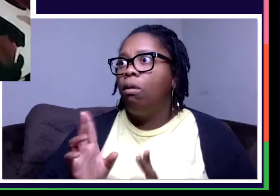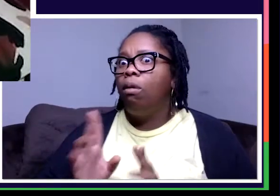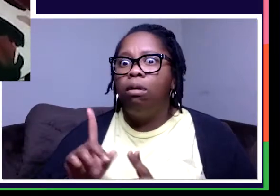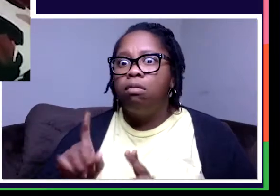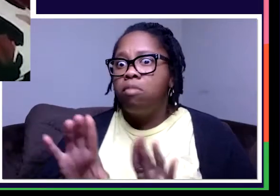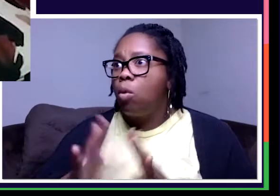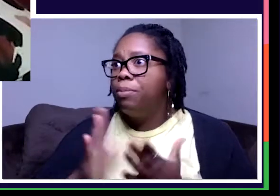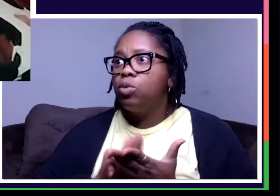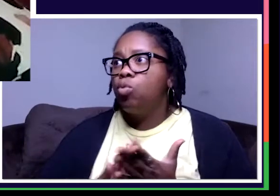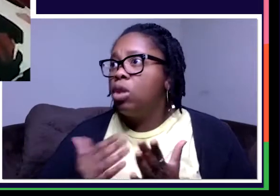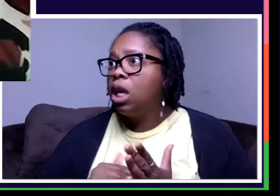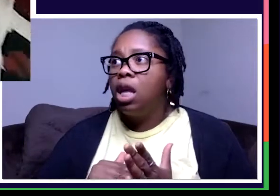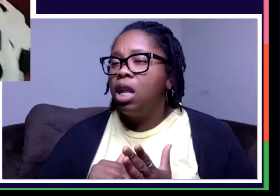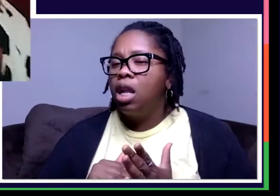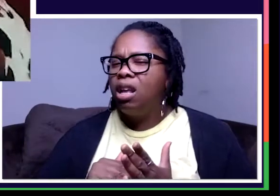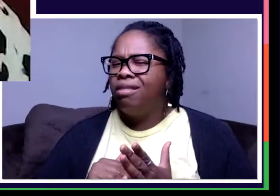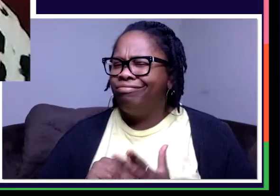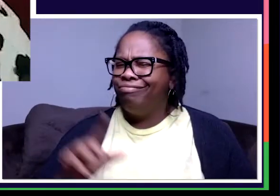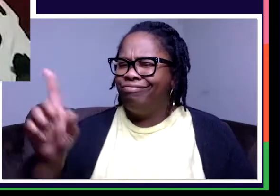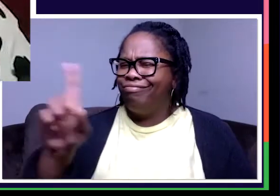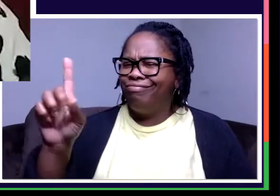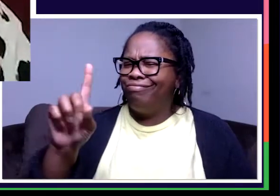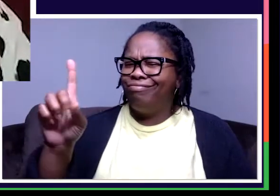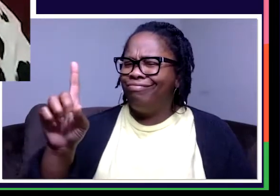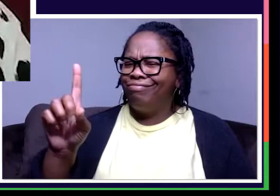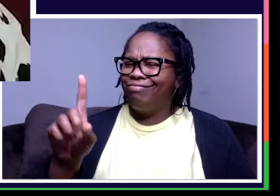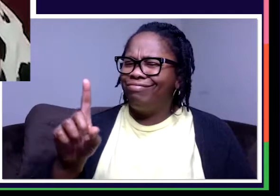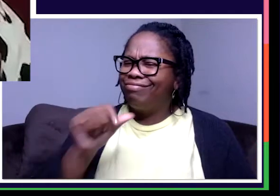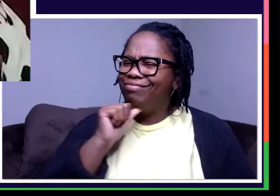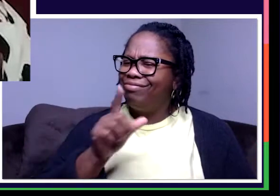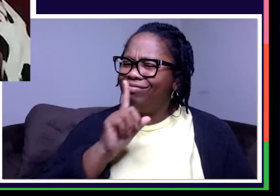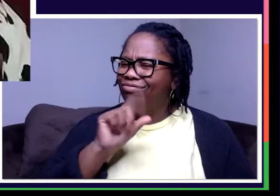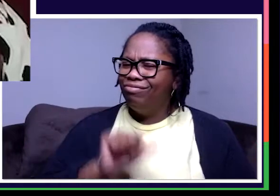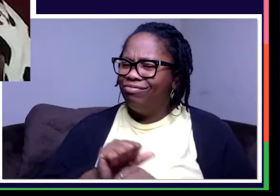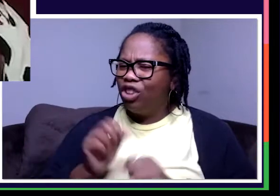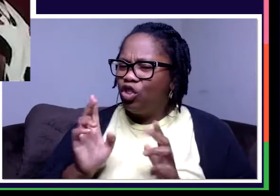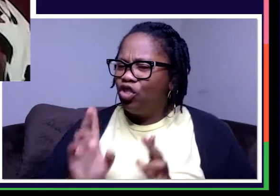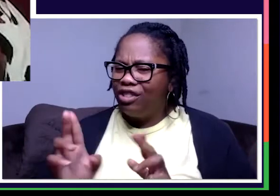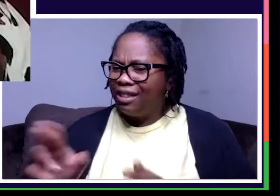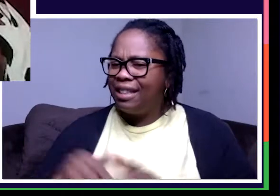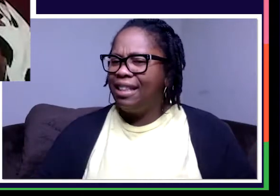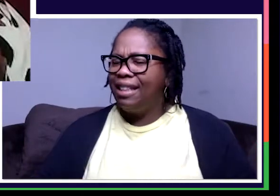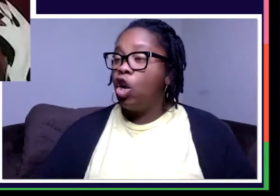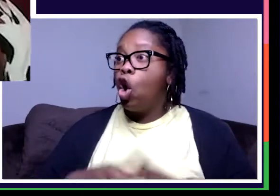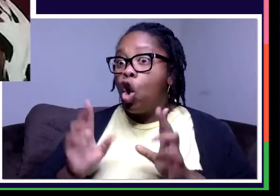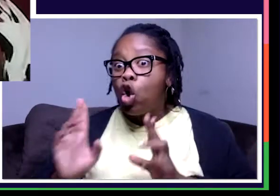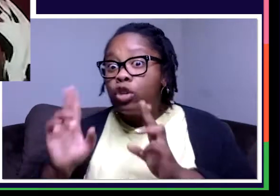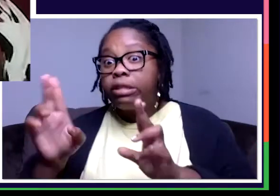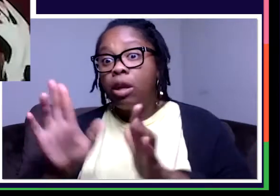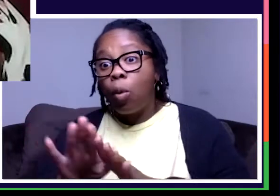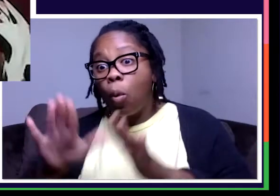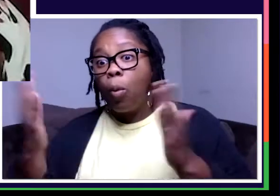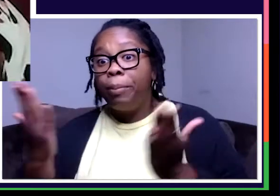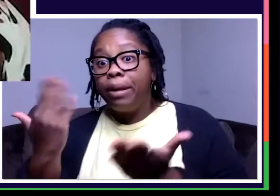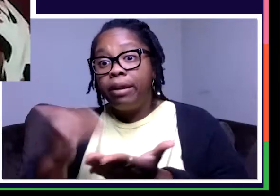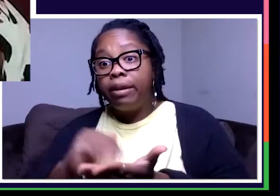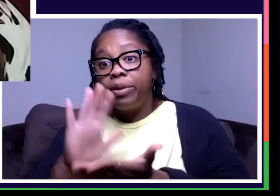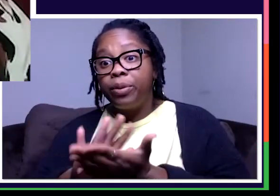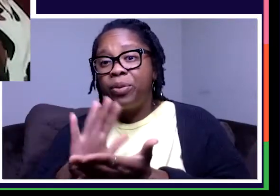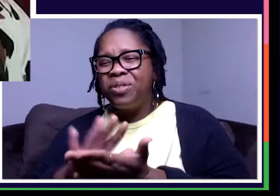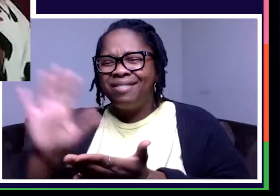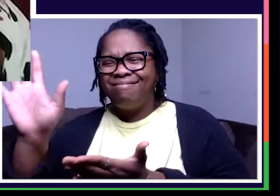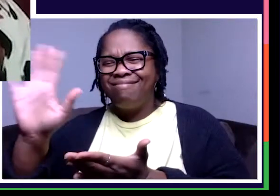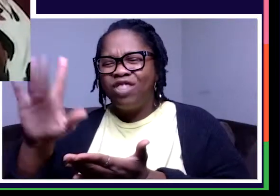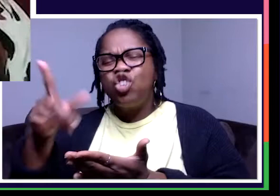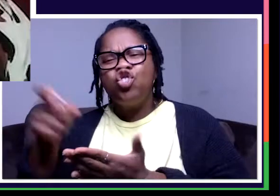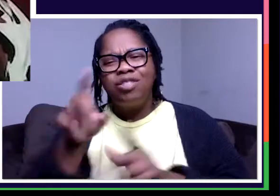about reopening schools. But that sense of urgency is deeply misplaced. That urgency